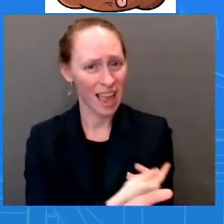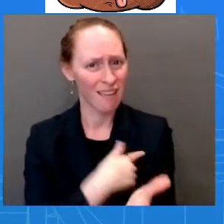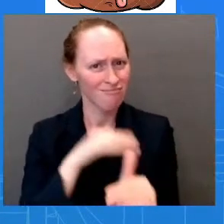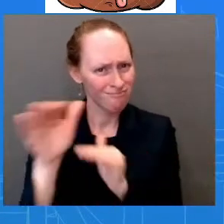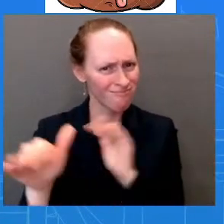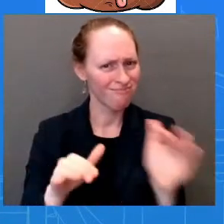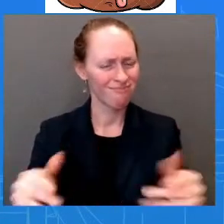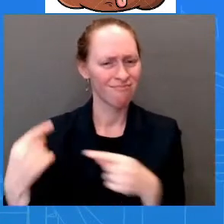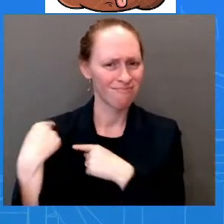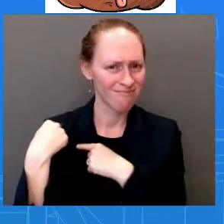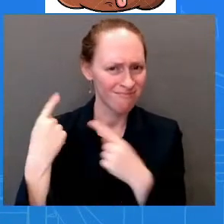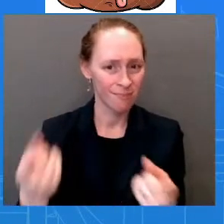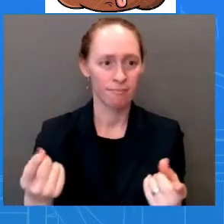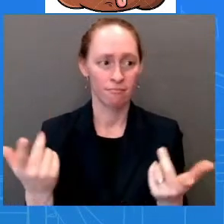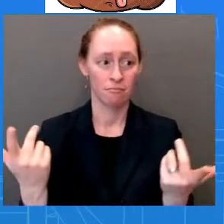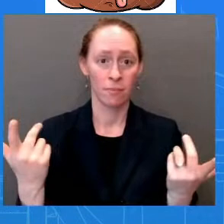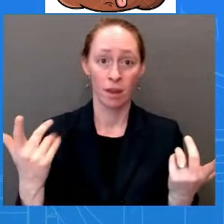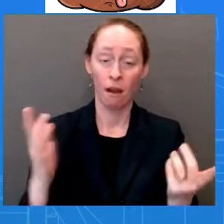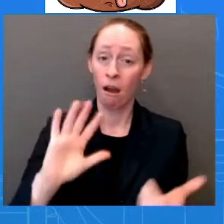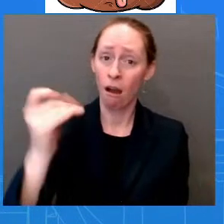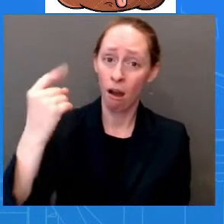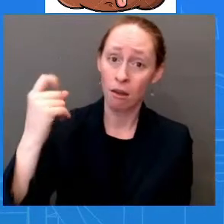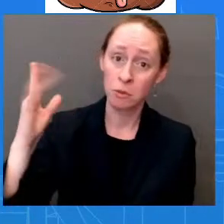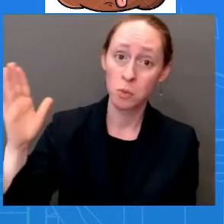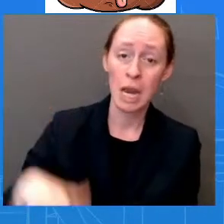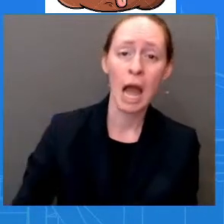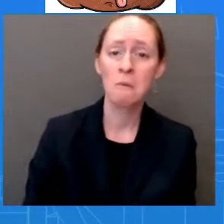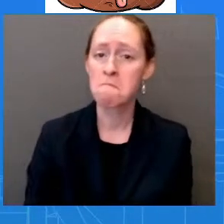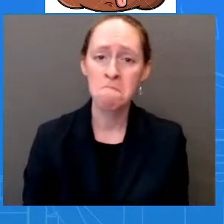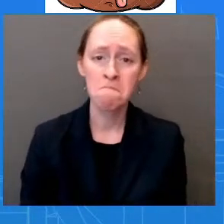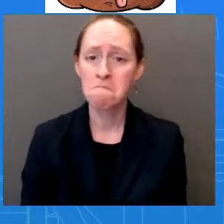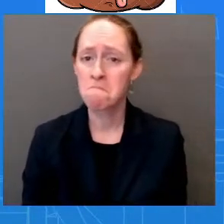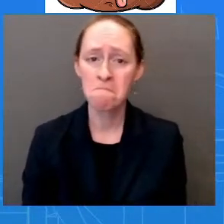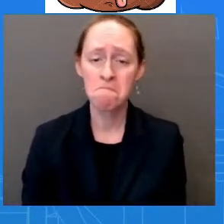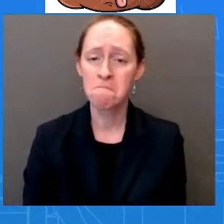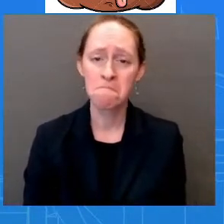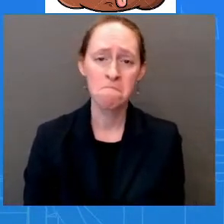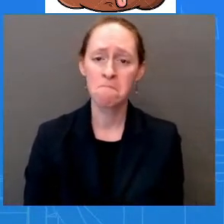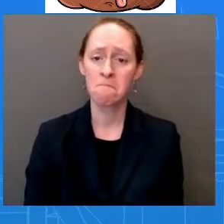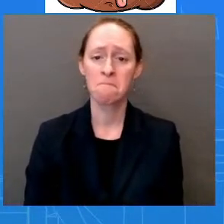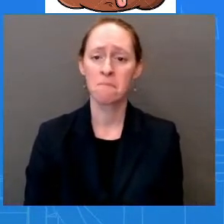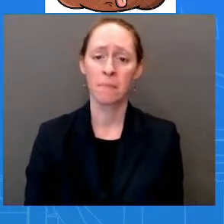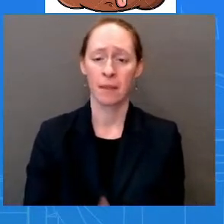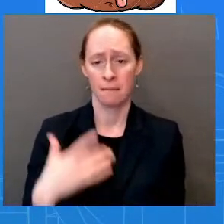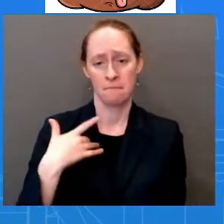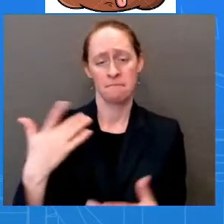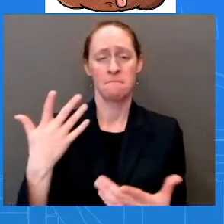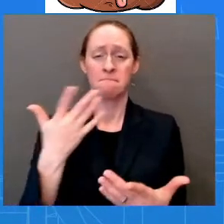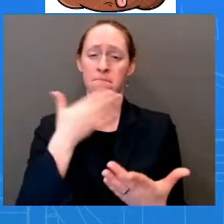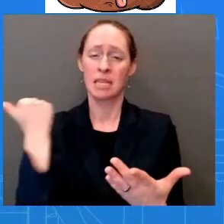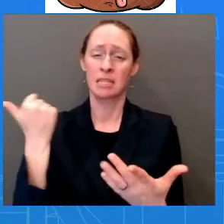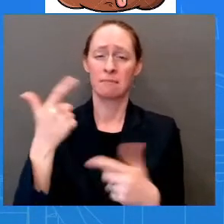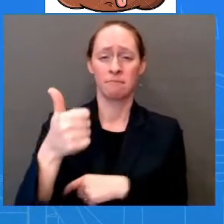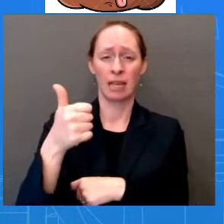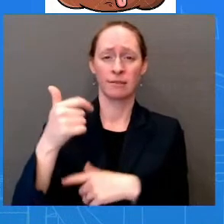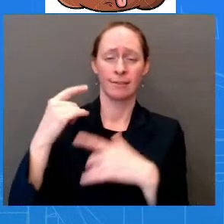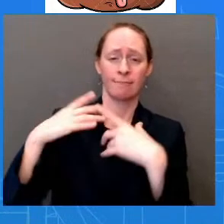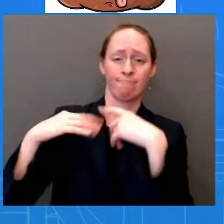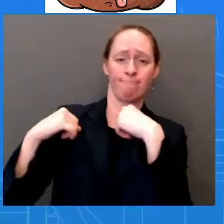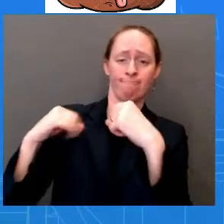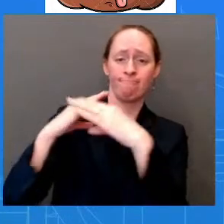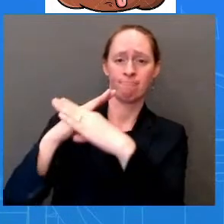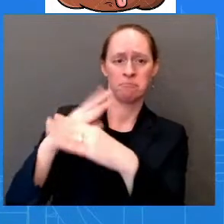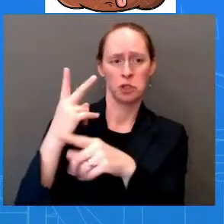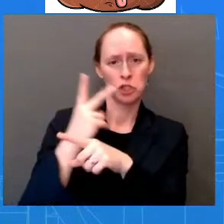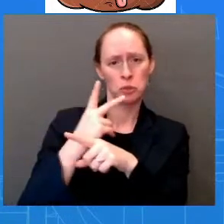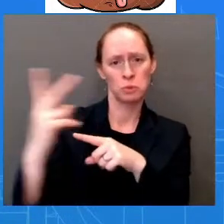that are coming, it takes a couple of weeks to get maximal benefits from your booster. You start getting it relatively quickly. People go out and get vaccinated